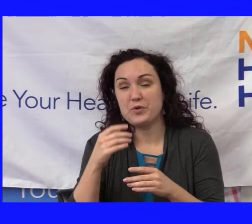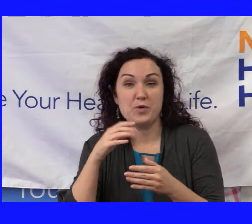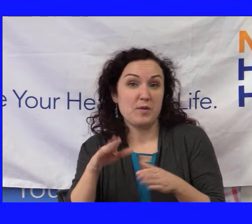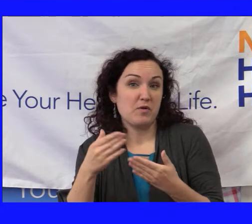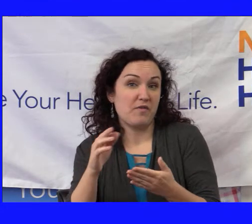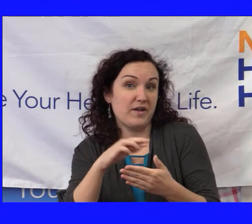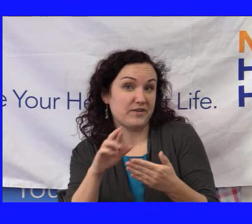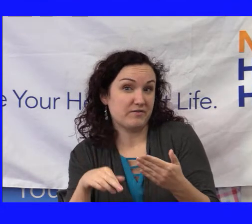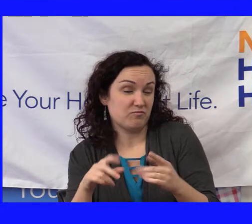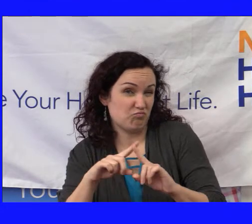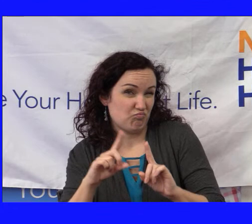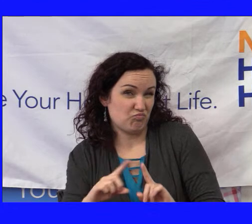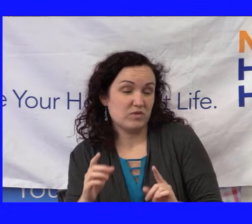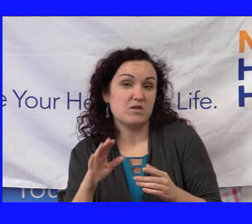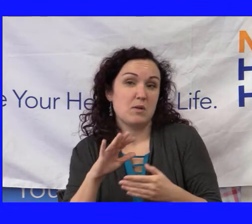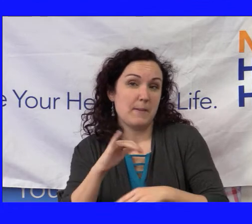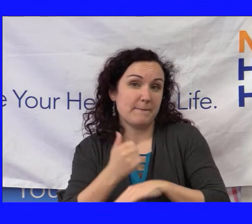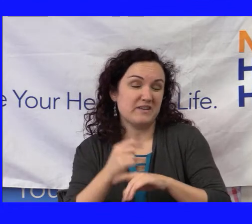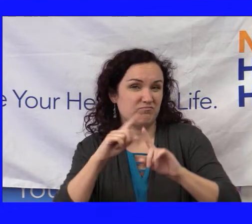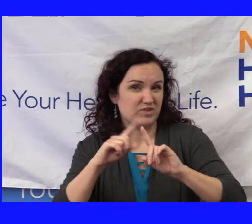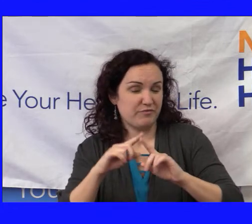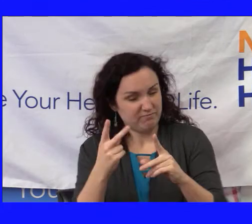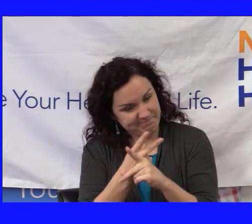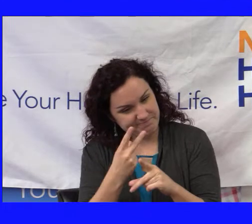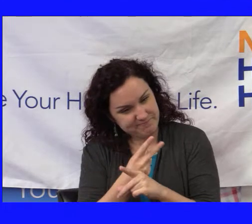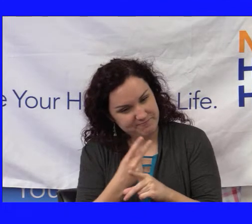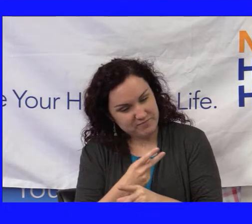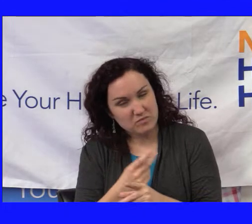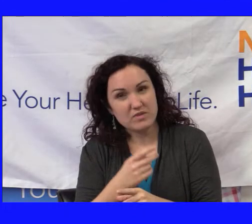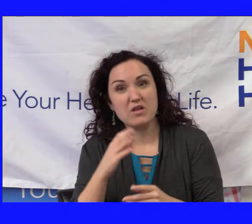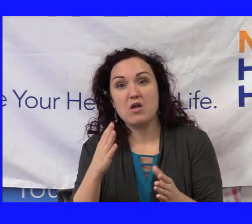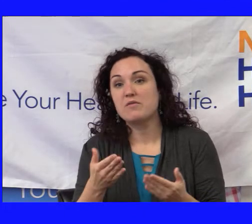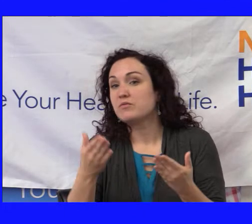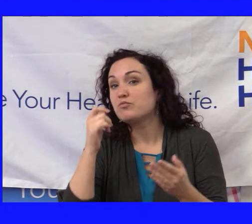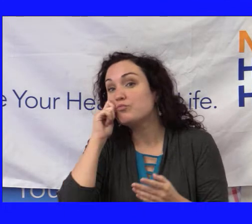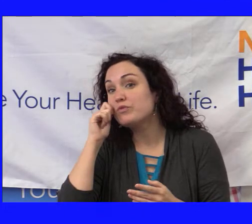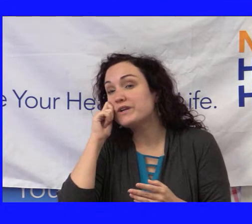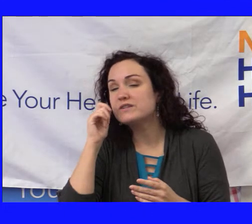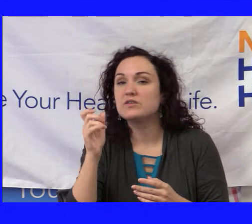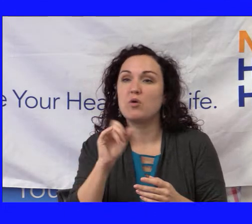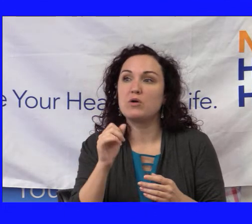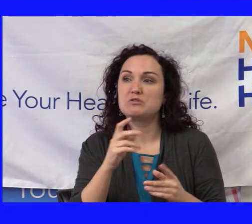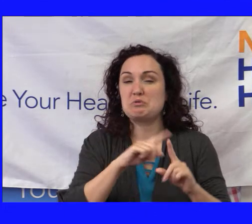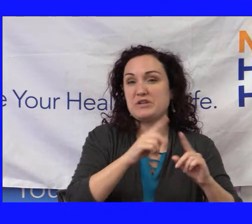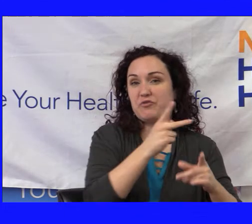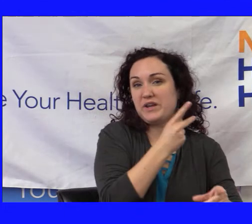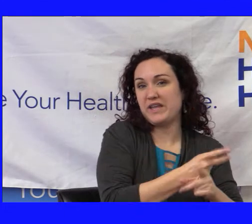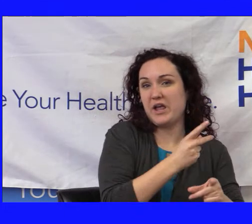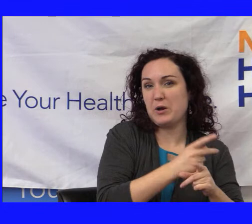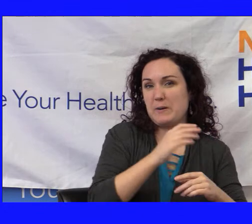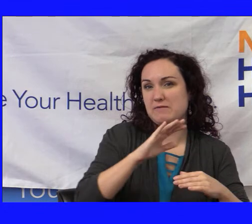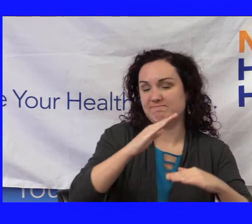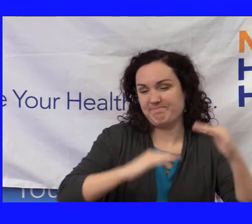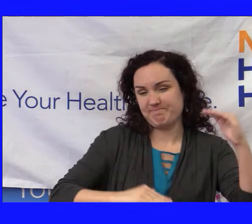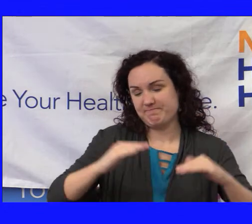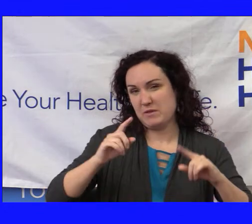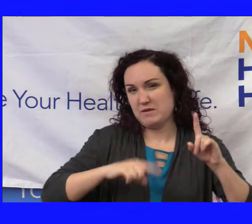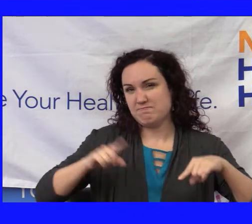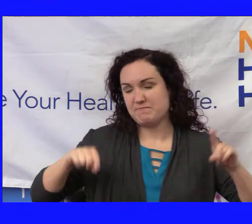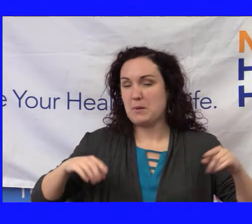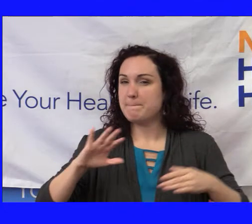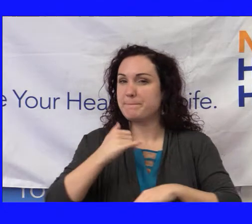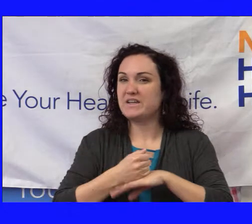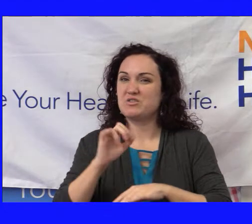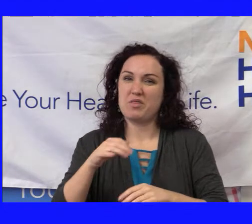different calculations on the basis of subjective race, and thus provide different care based on that input. So in looking